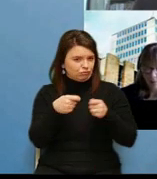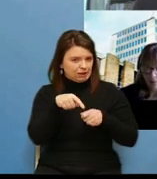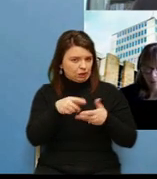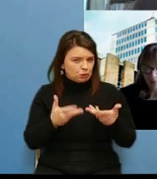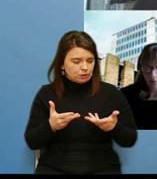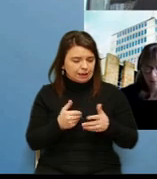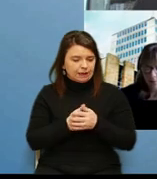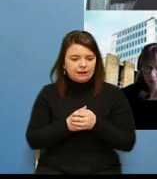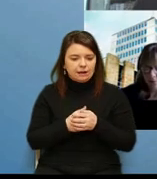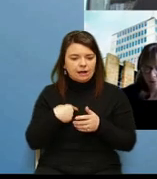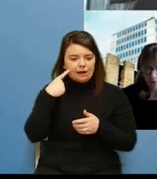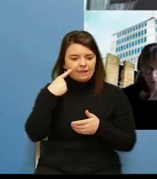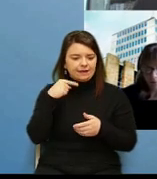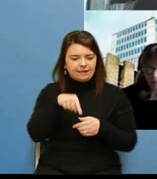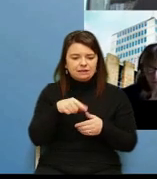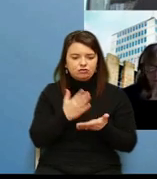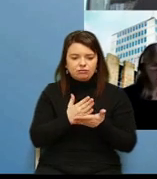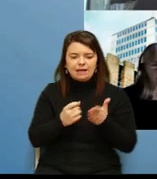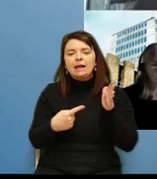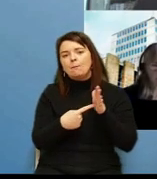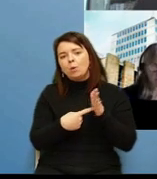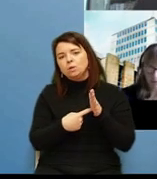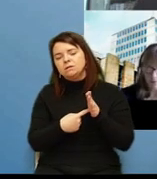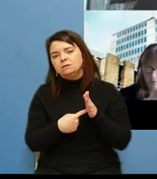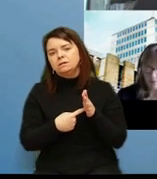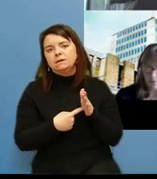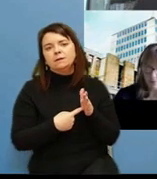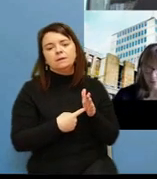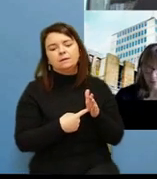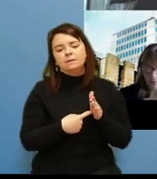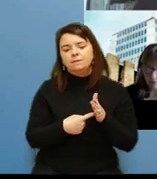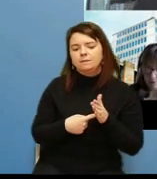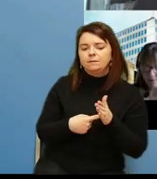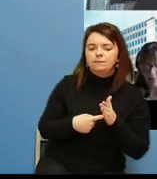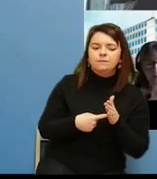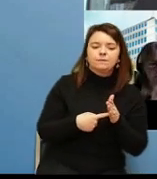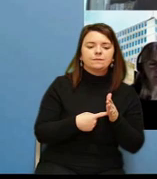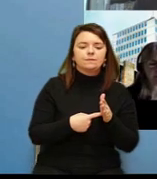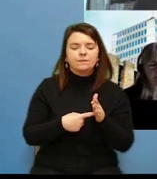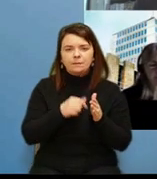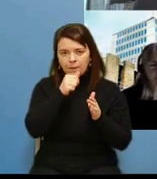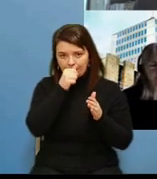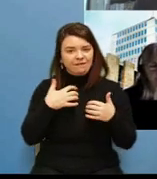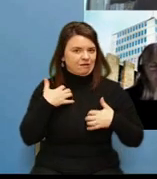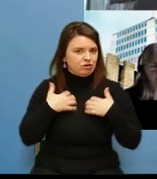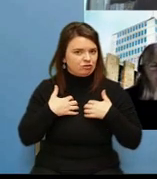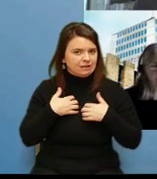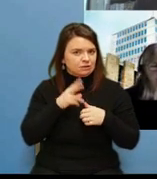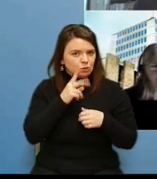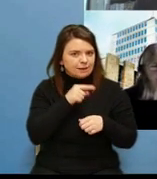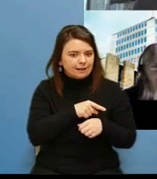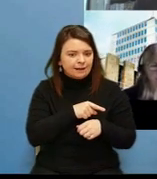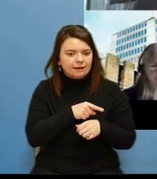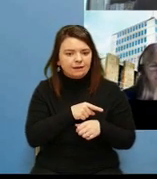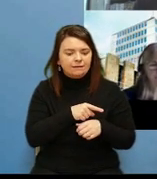Thanks very much, and thanks for letting us bring it here today. I think this is really important, and it's something that I've been, as Paula